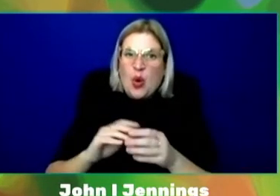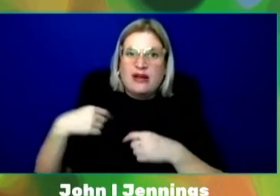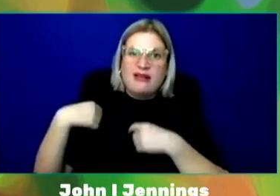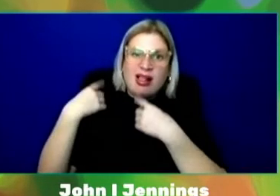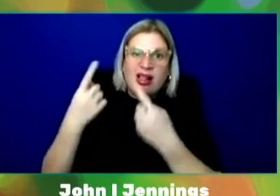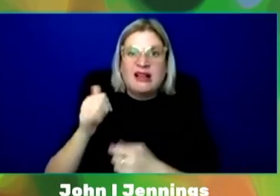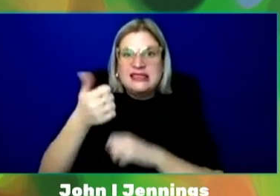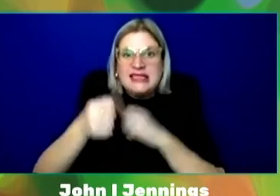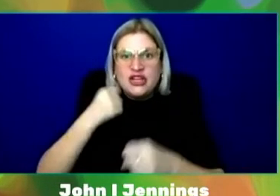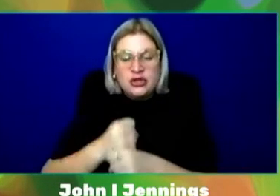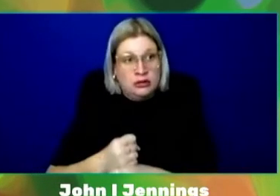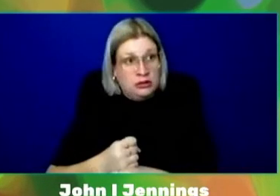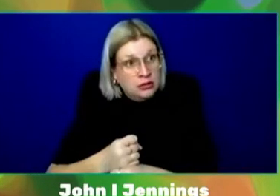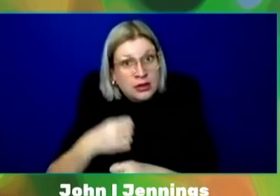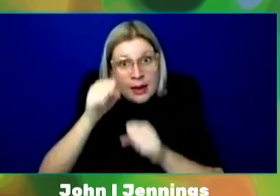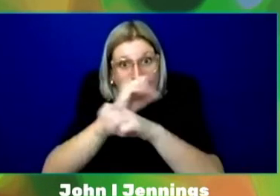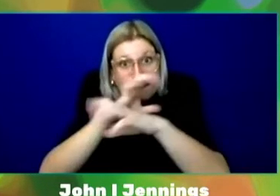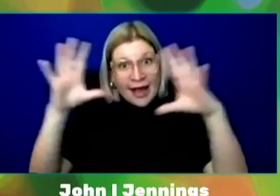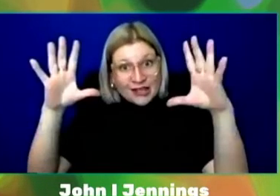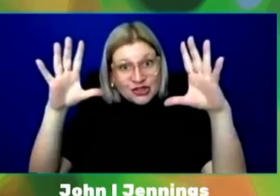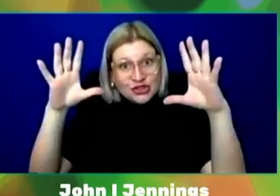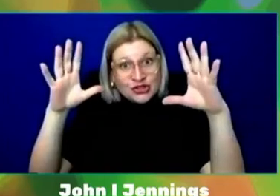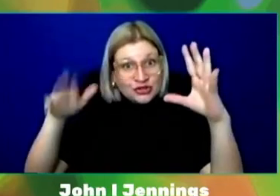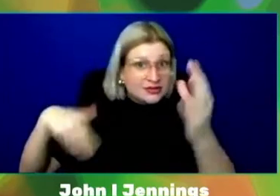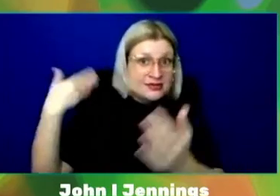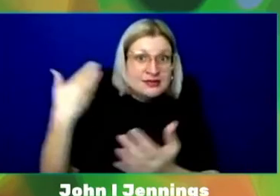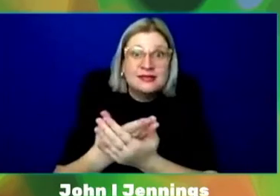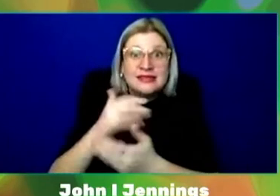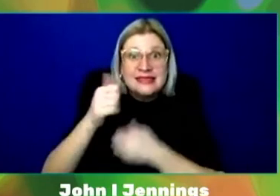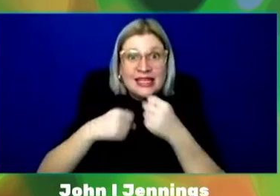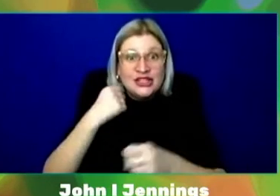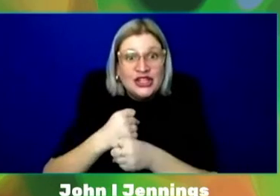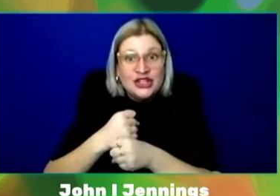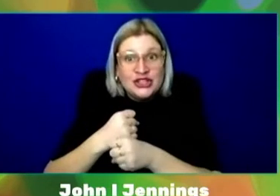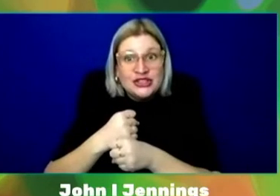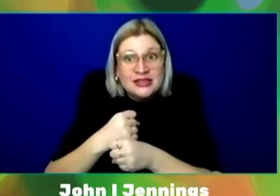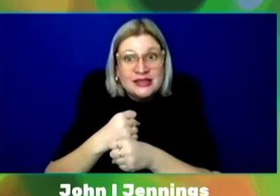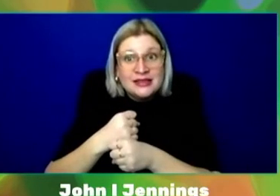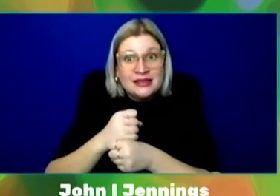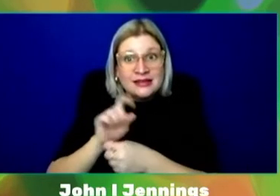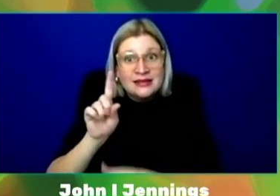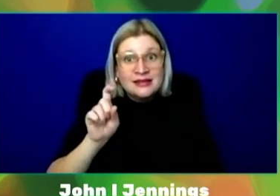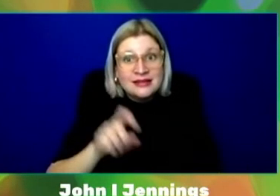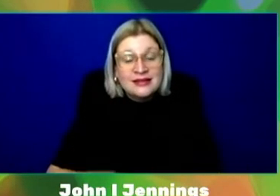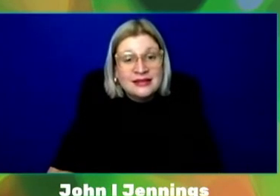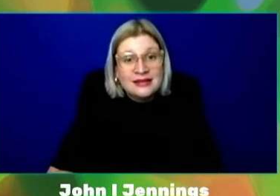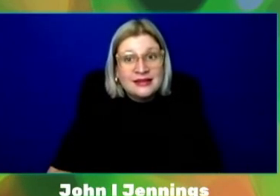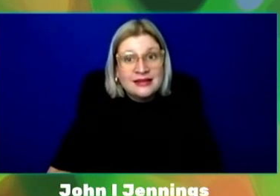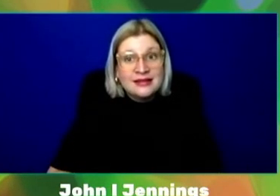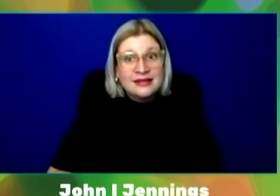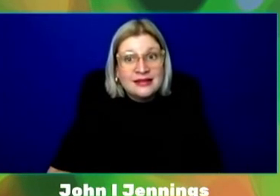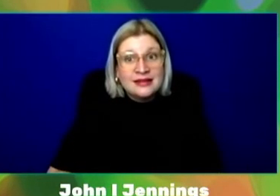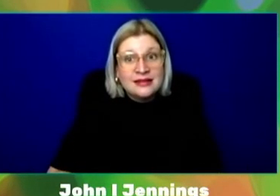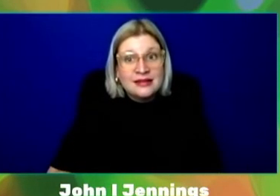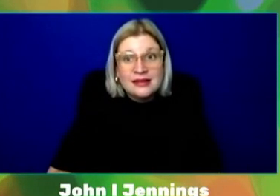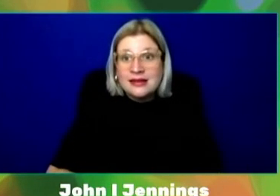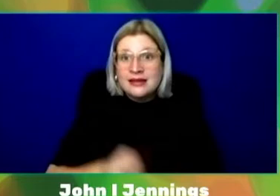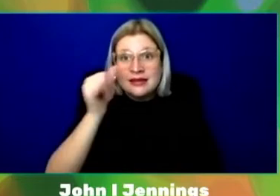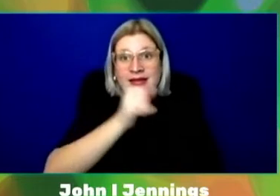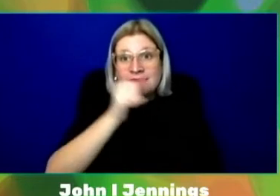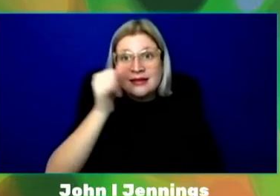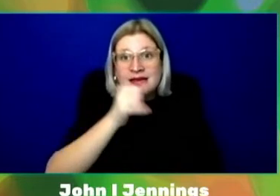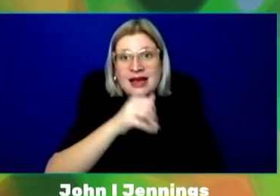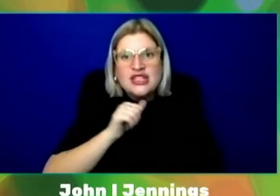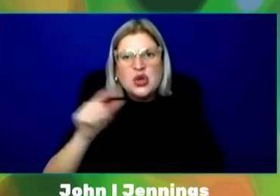did you imagine getting to 10 years? And someone asked me that the other day, and I'm just like, I don't think we ever imagined time, like